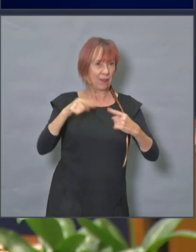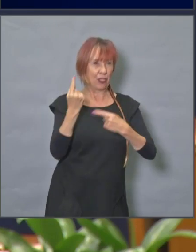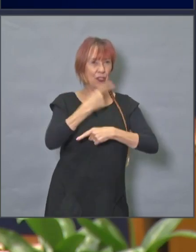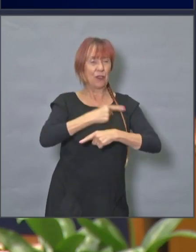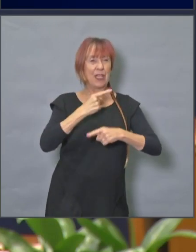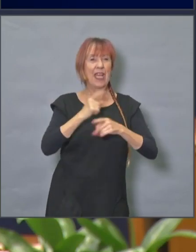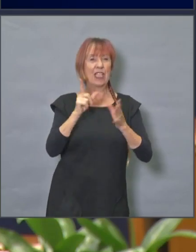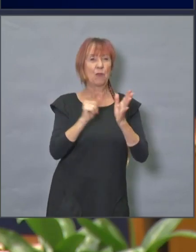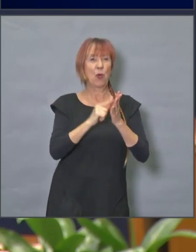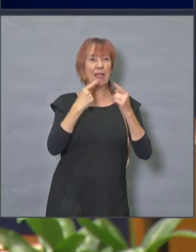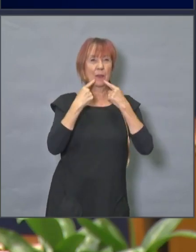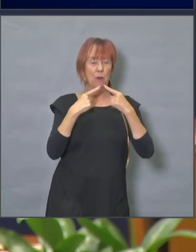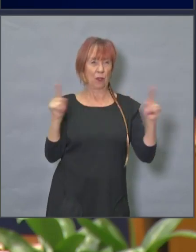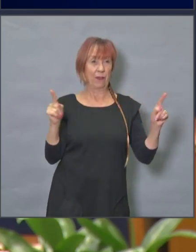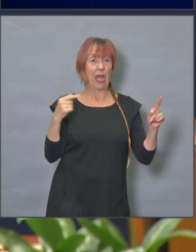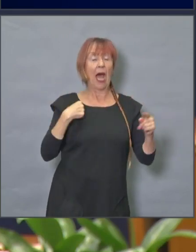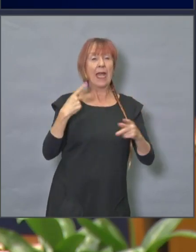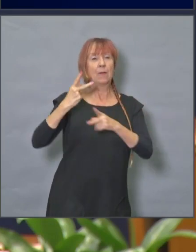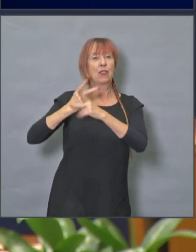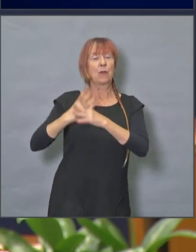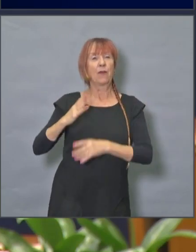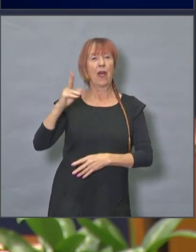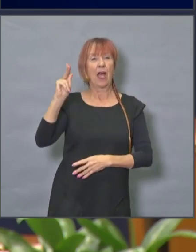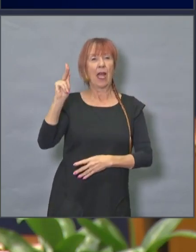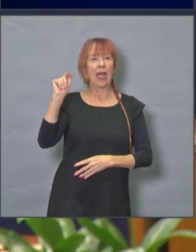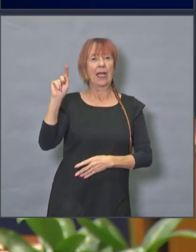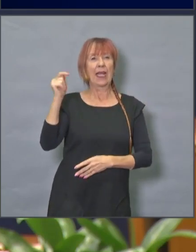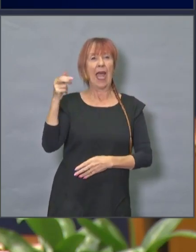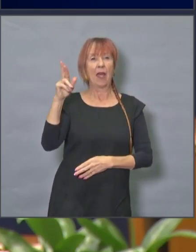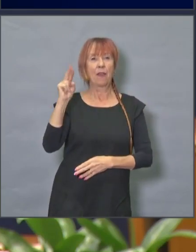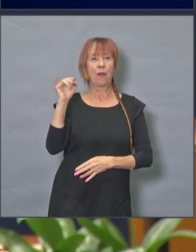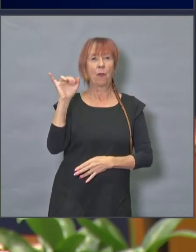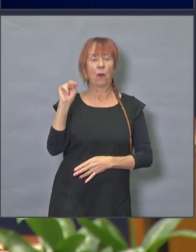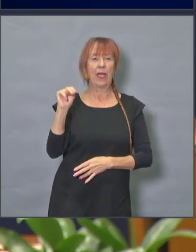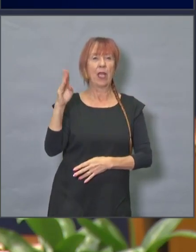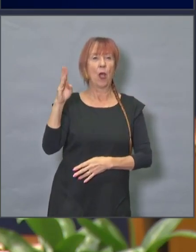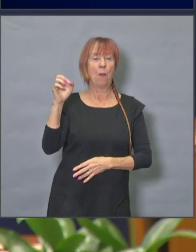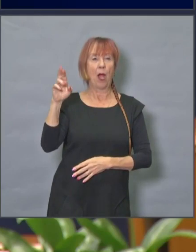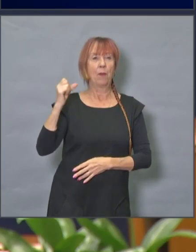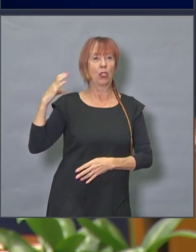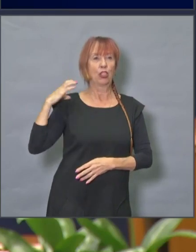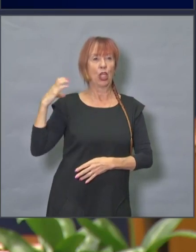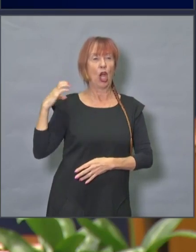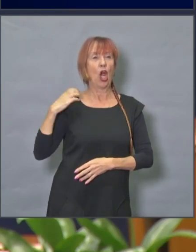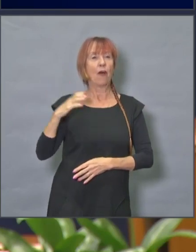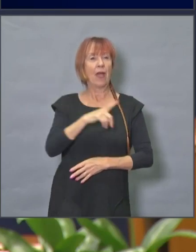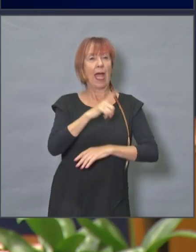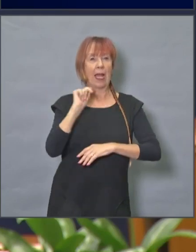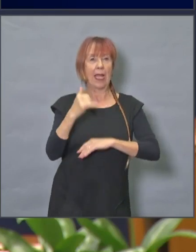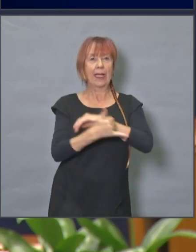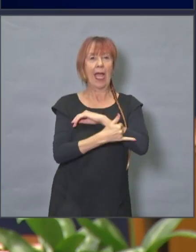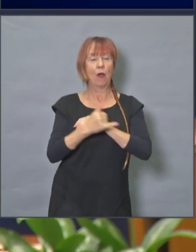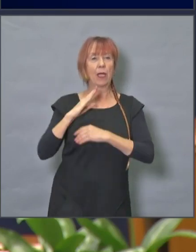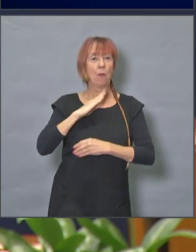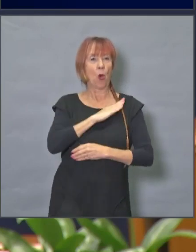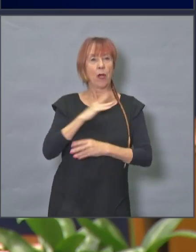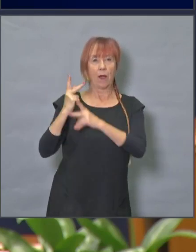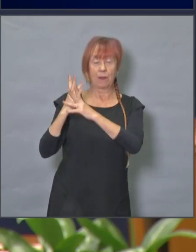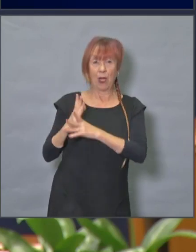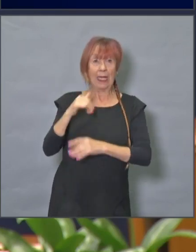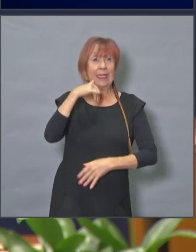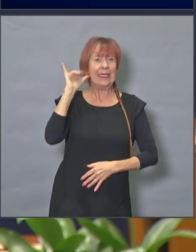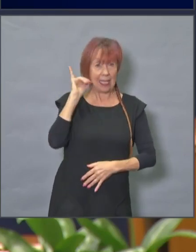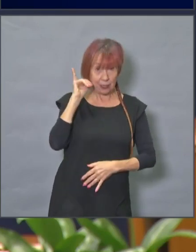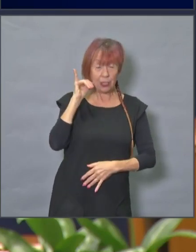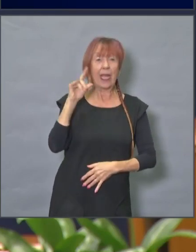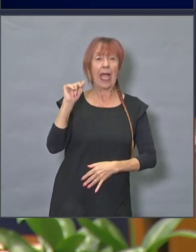press briefing. I'm Supervisor Kathryn Barger, Chair of the Los Angeles County Board of Supervisors. Yesterday, LA County announced another